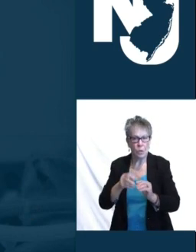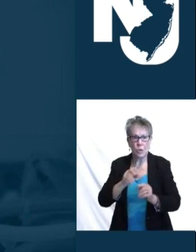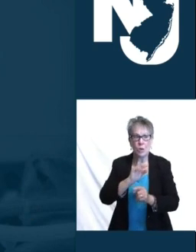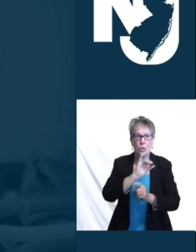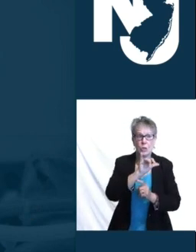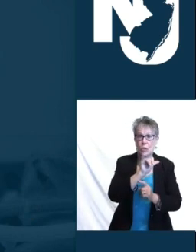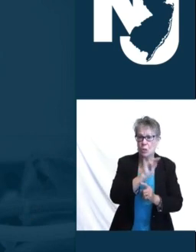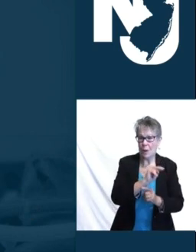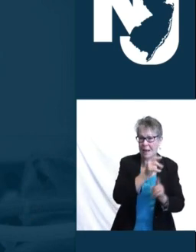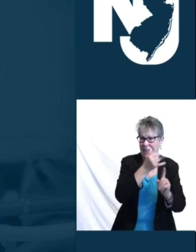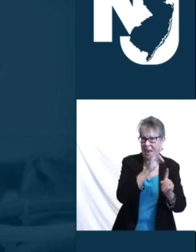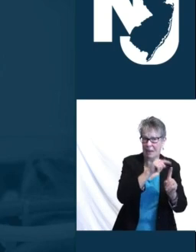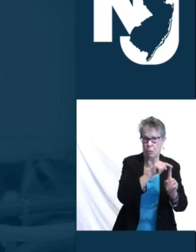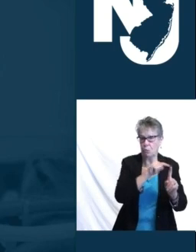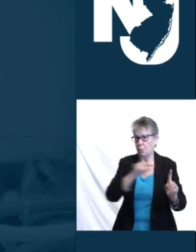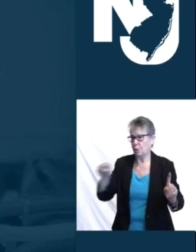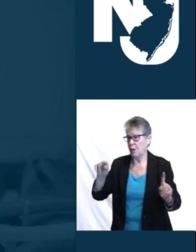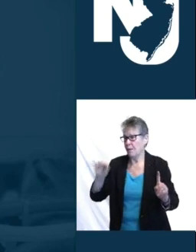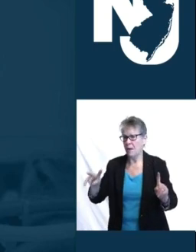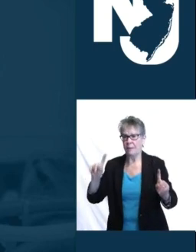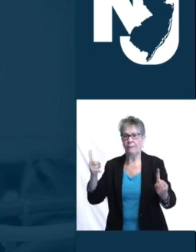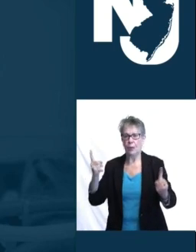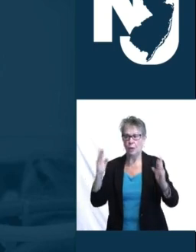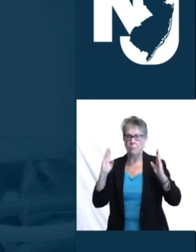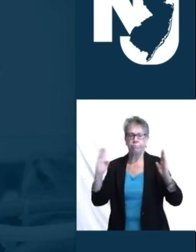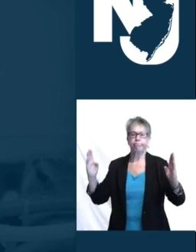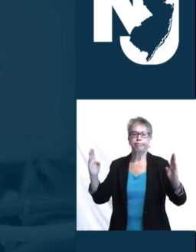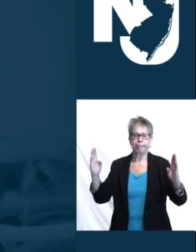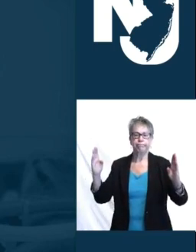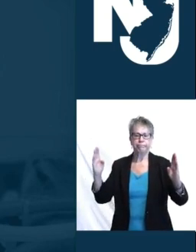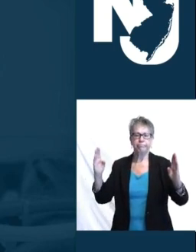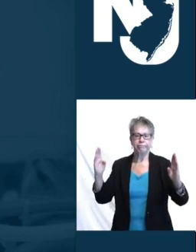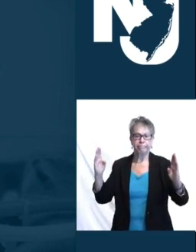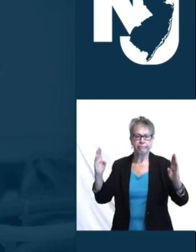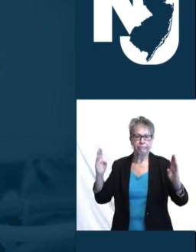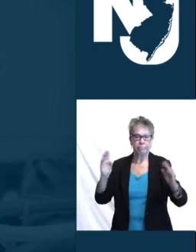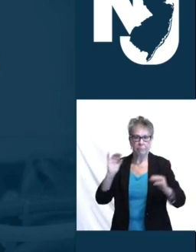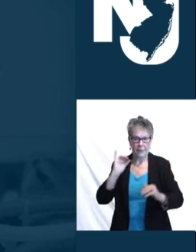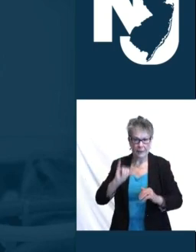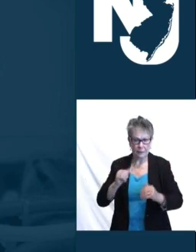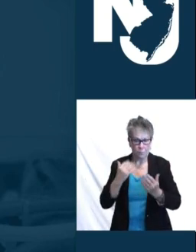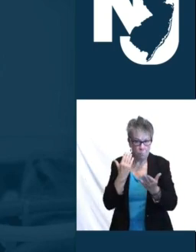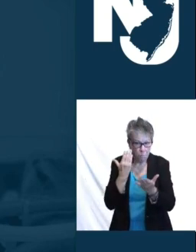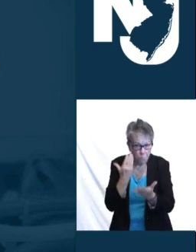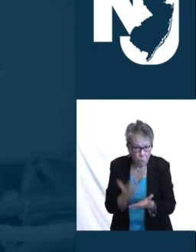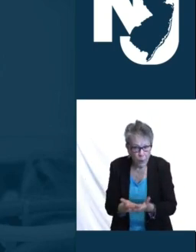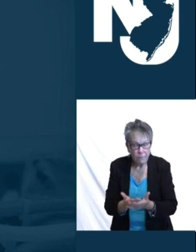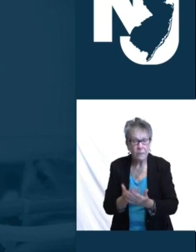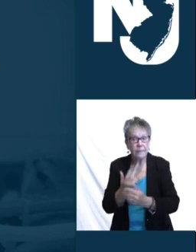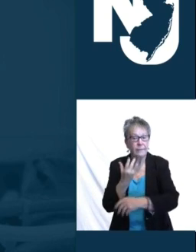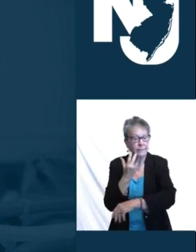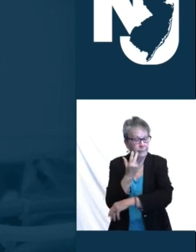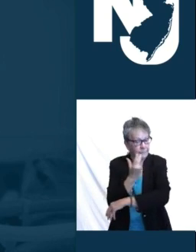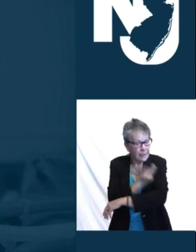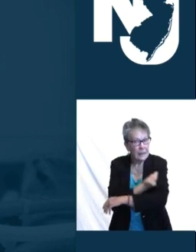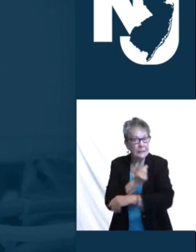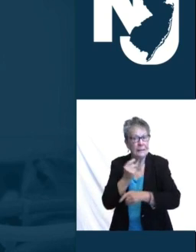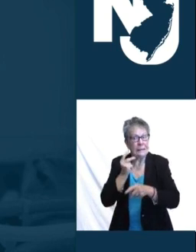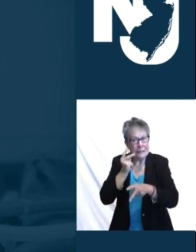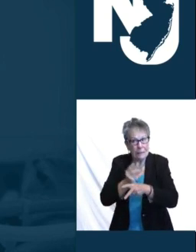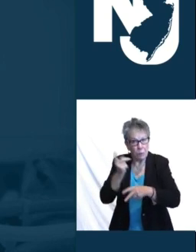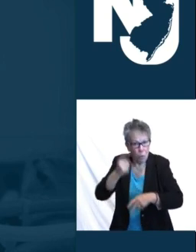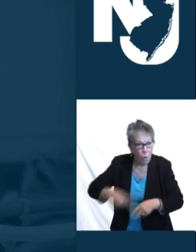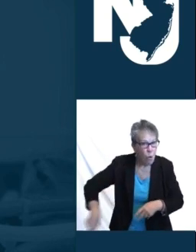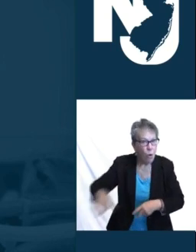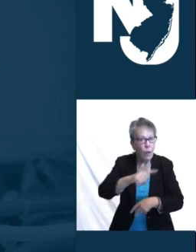through November 1st. And this again proves the ability of the vaccines to help keep you safe. We're rapidly approaching